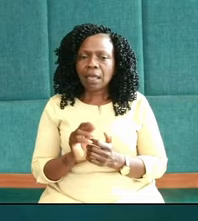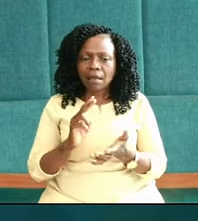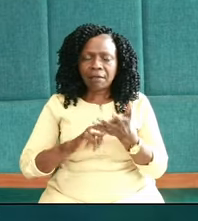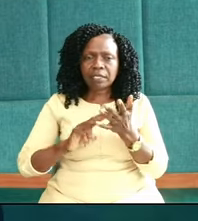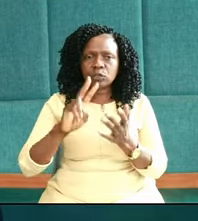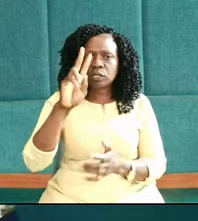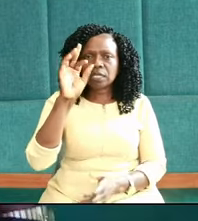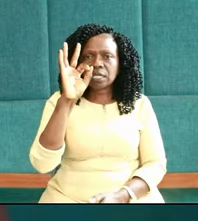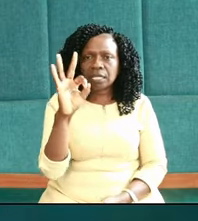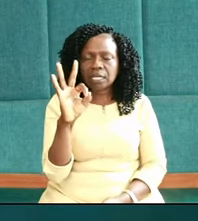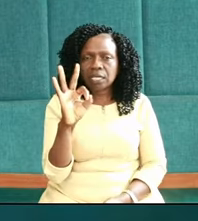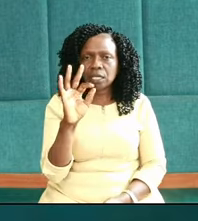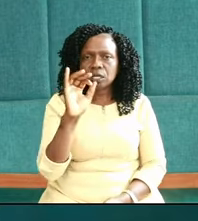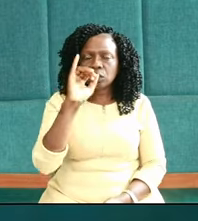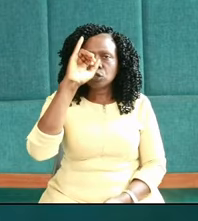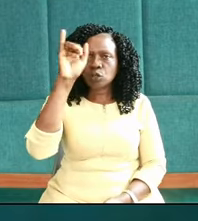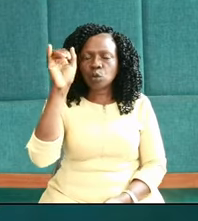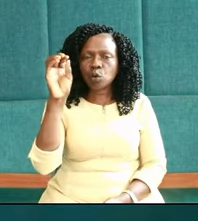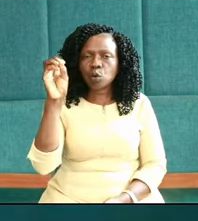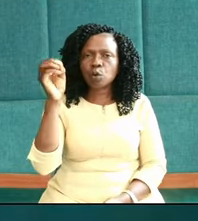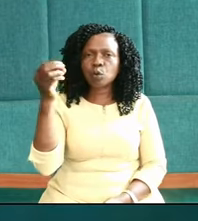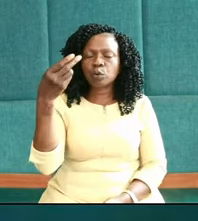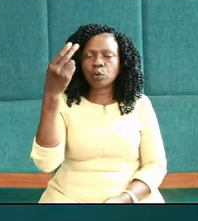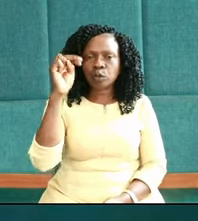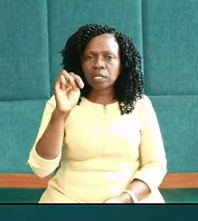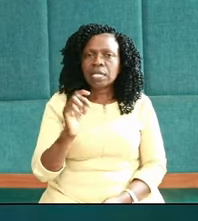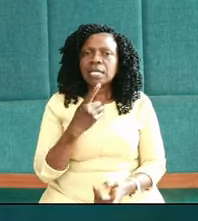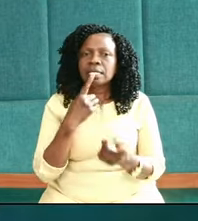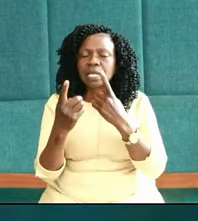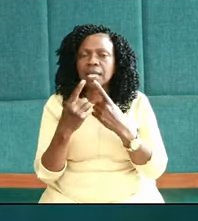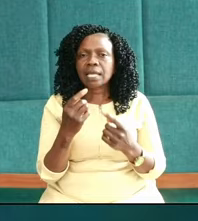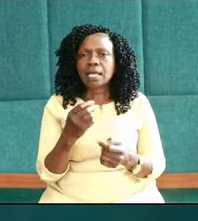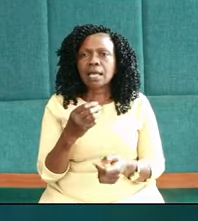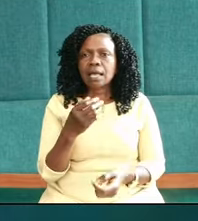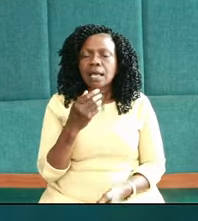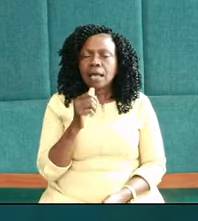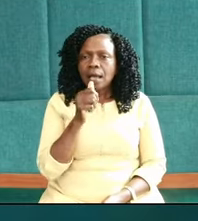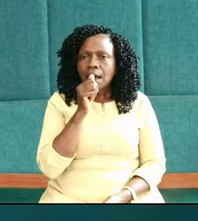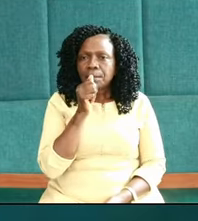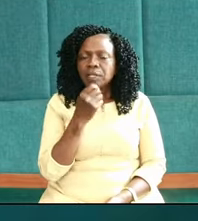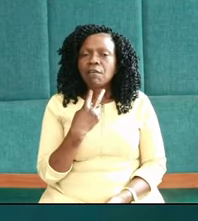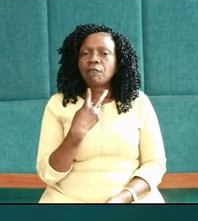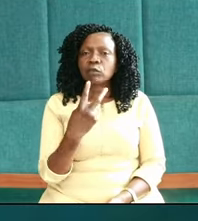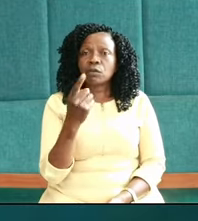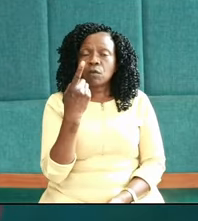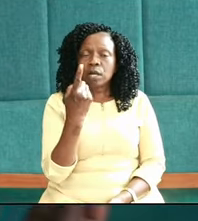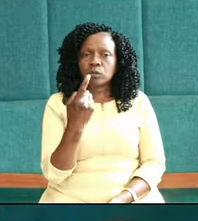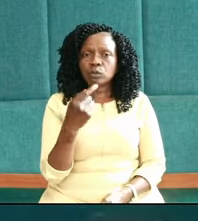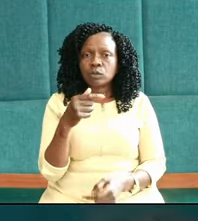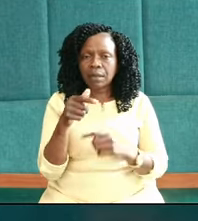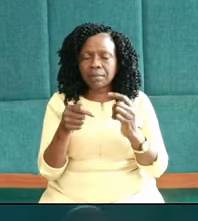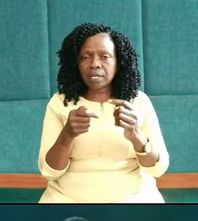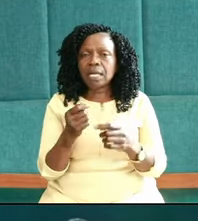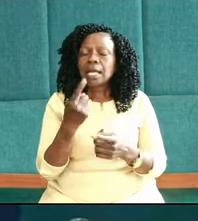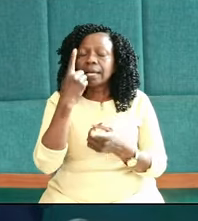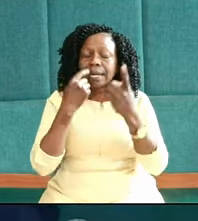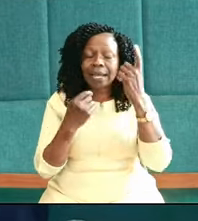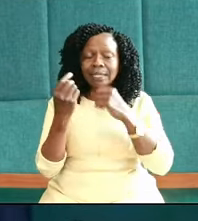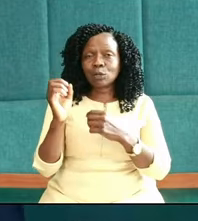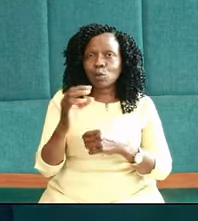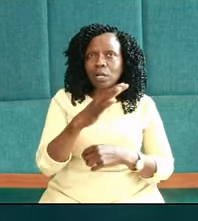verse 23, John the Baptist is saying, I am the voice of one crying in the wilderness,